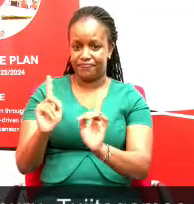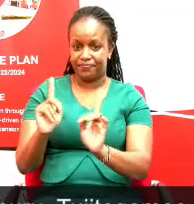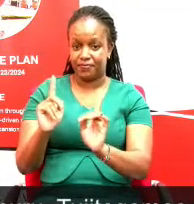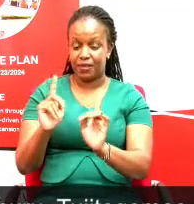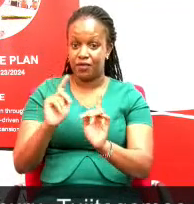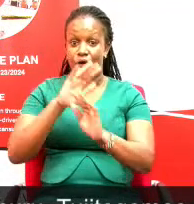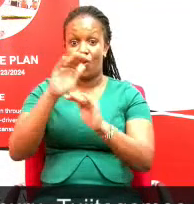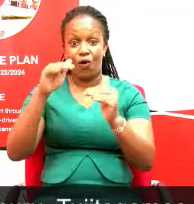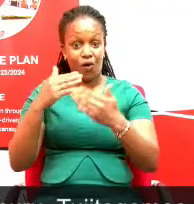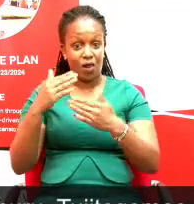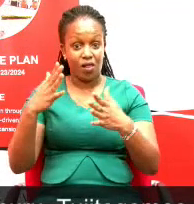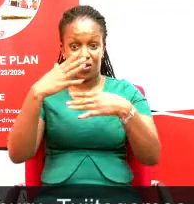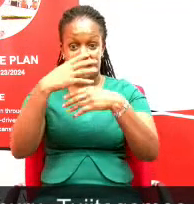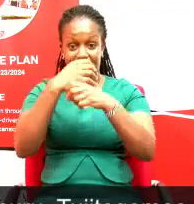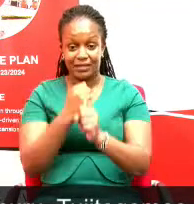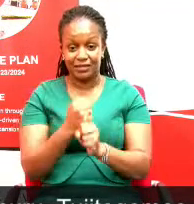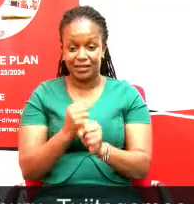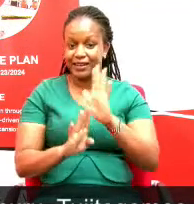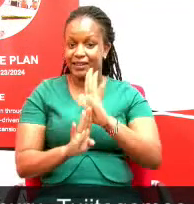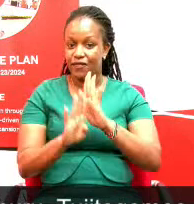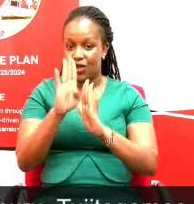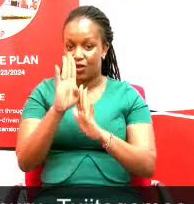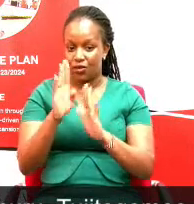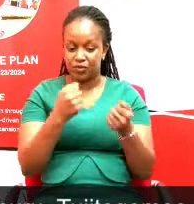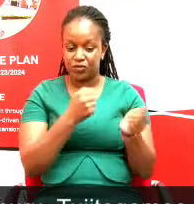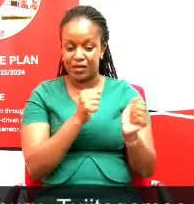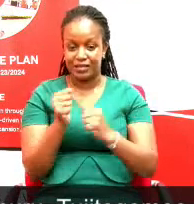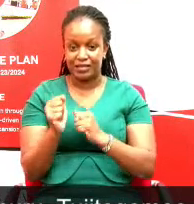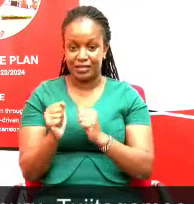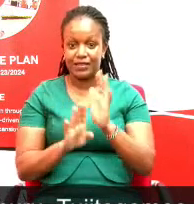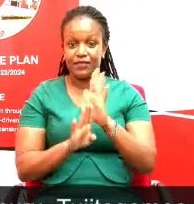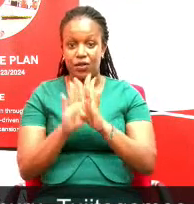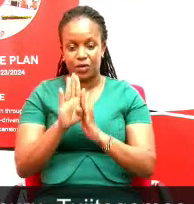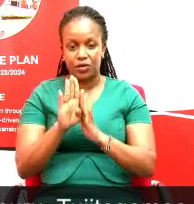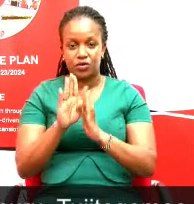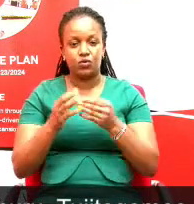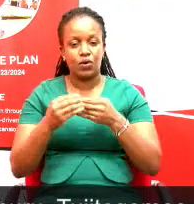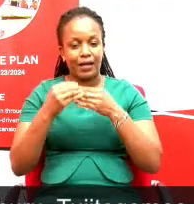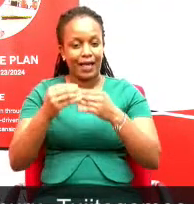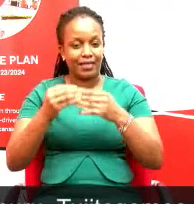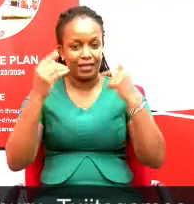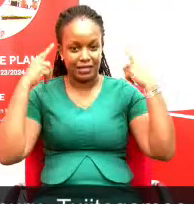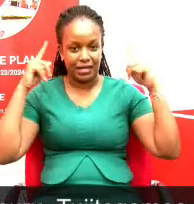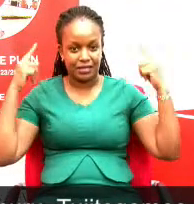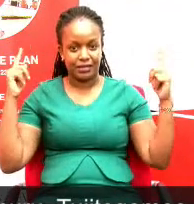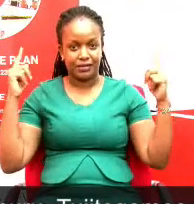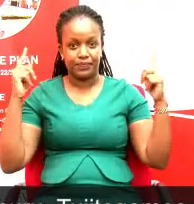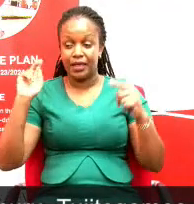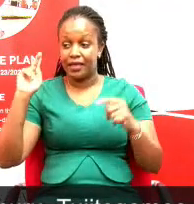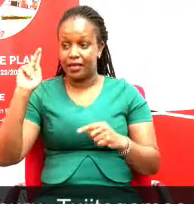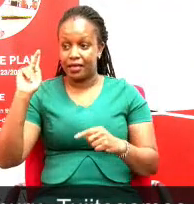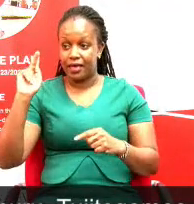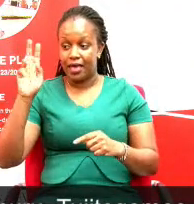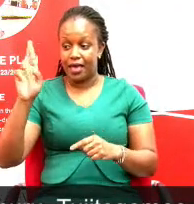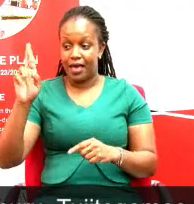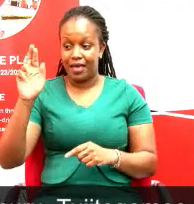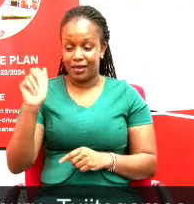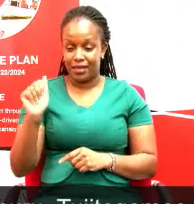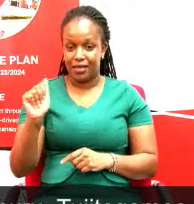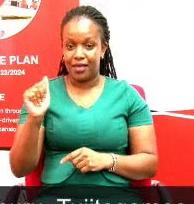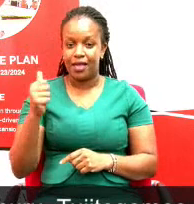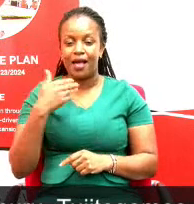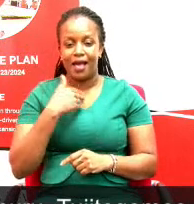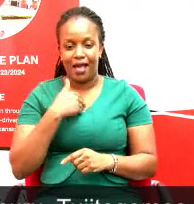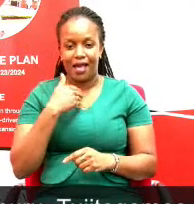such organizations develop strategic blueprints to guide their success. Kenya Revenue Authority